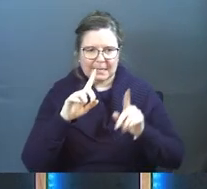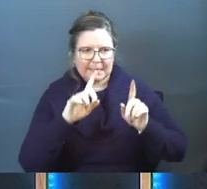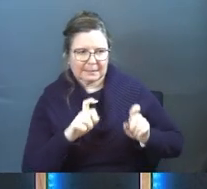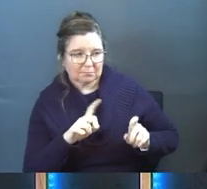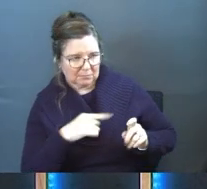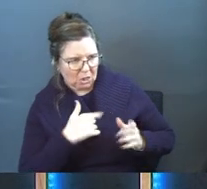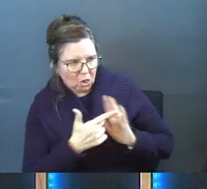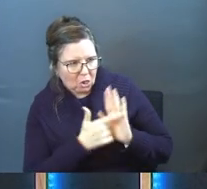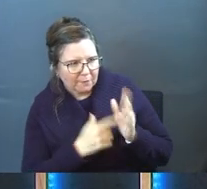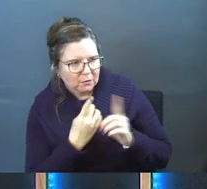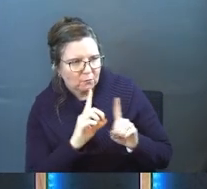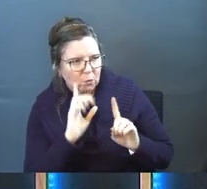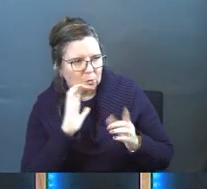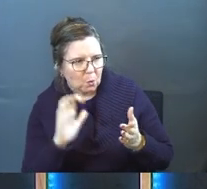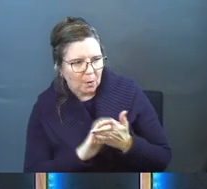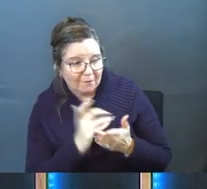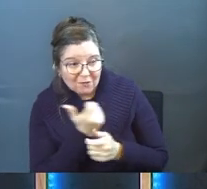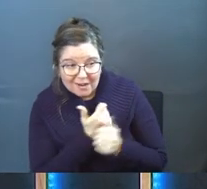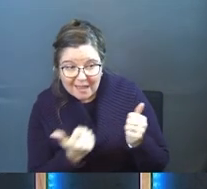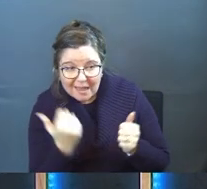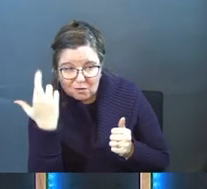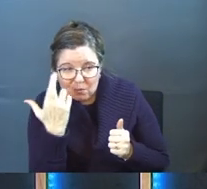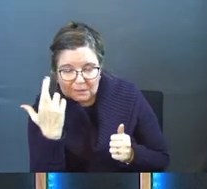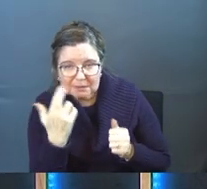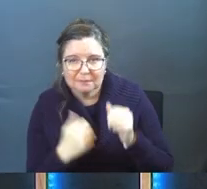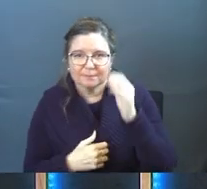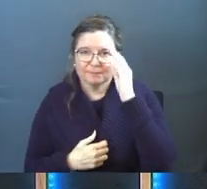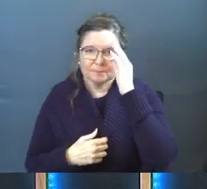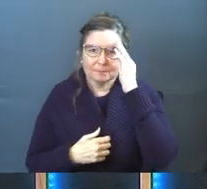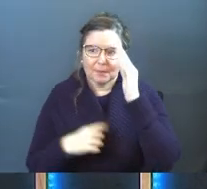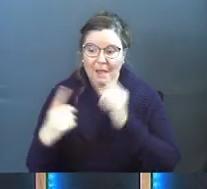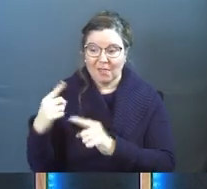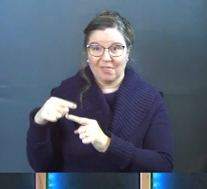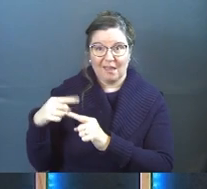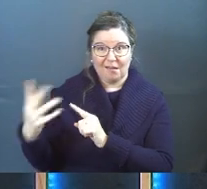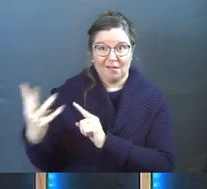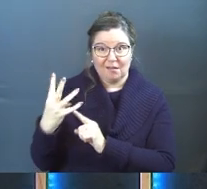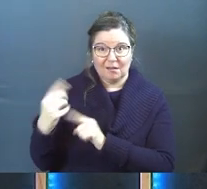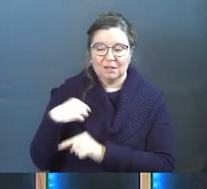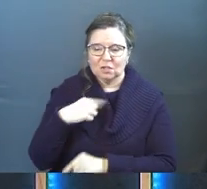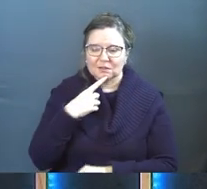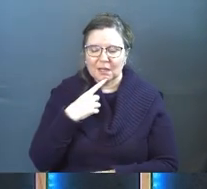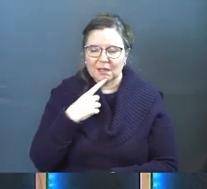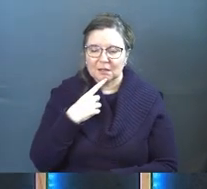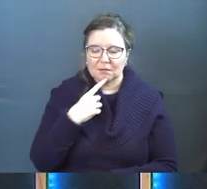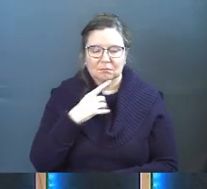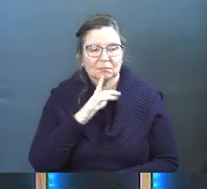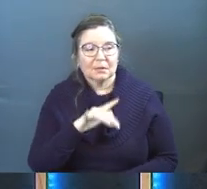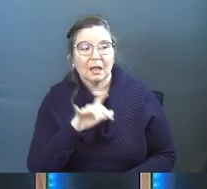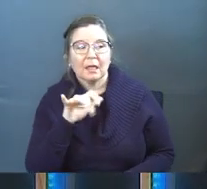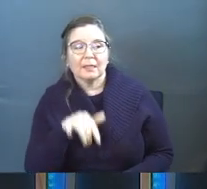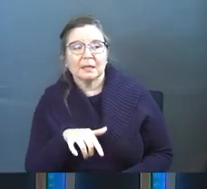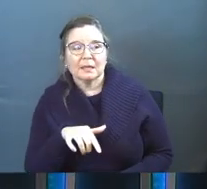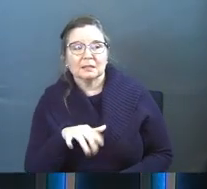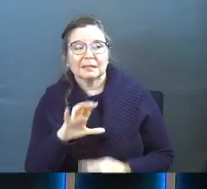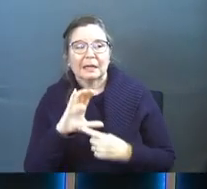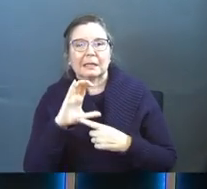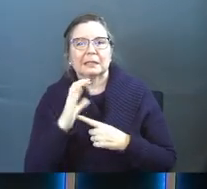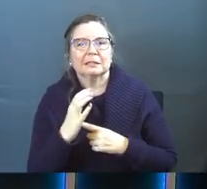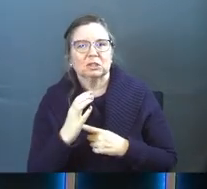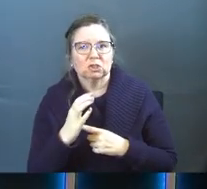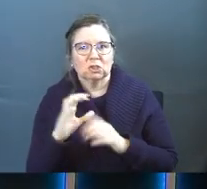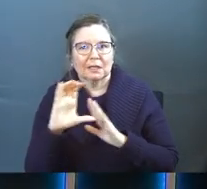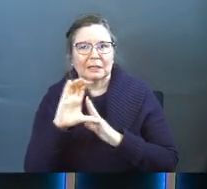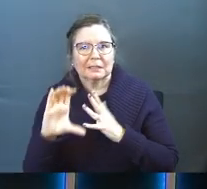lawful to divorce one's wife for any cause? And what the Pharisees are coming to Jesus with is they're saying, is this a